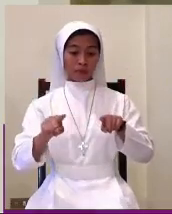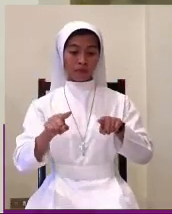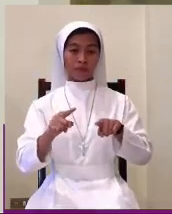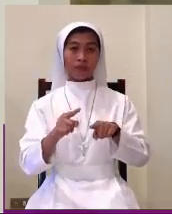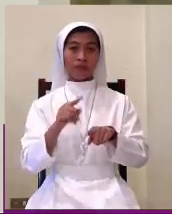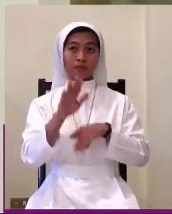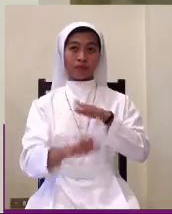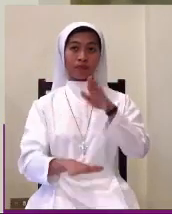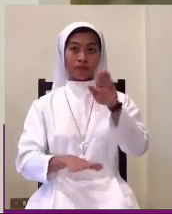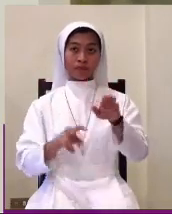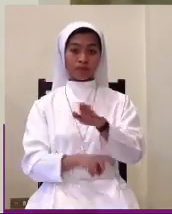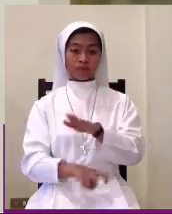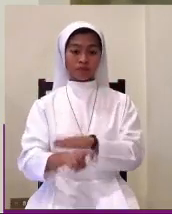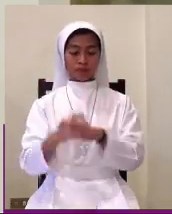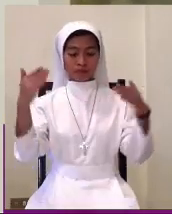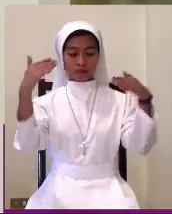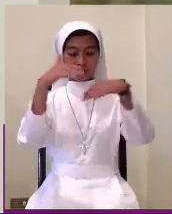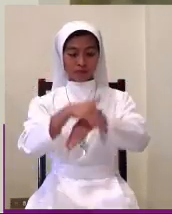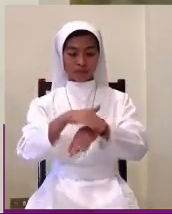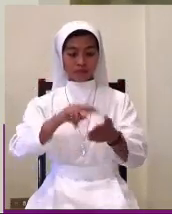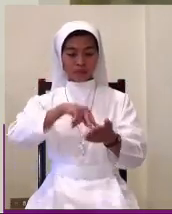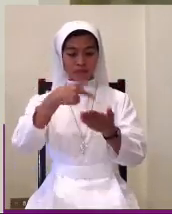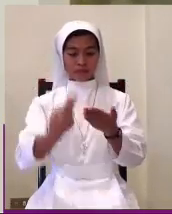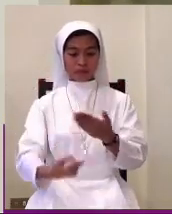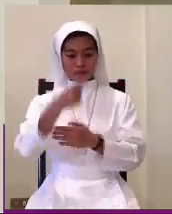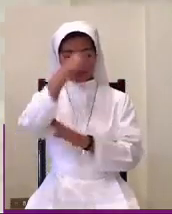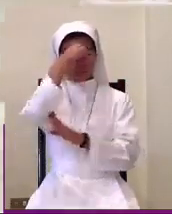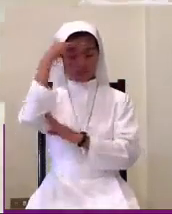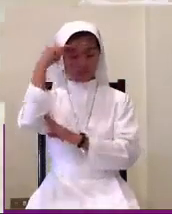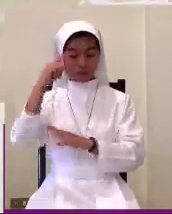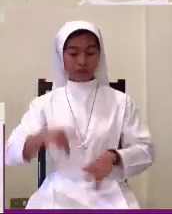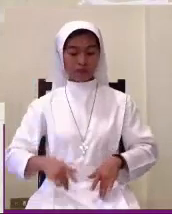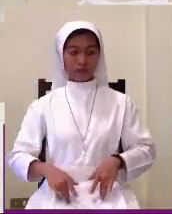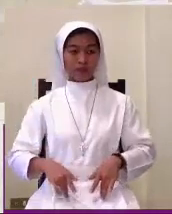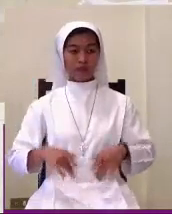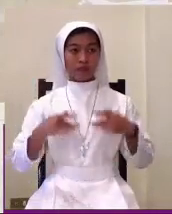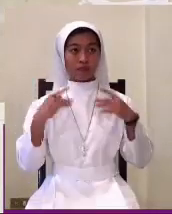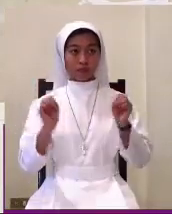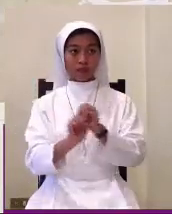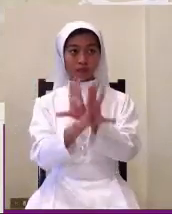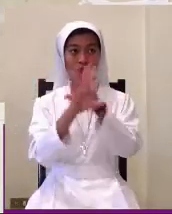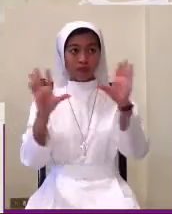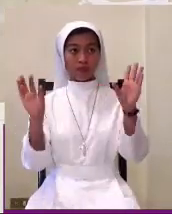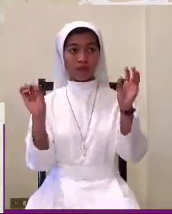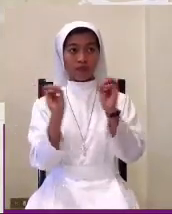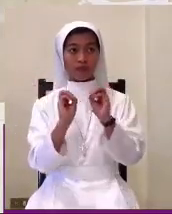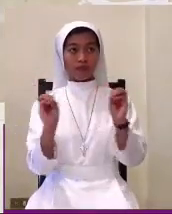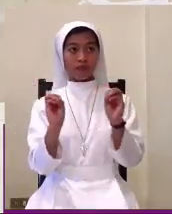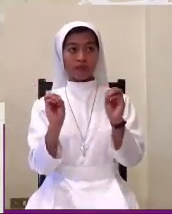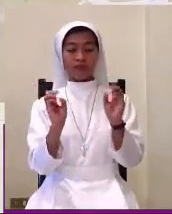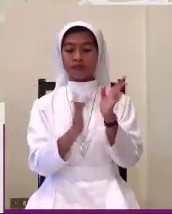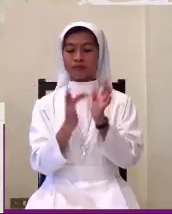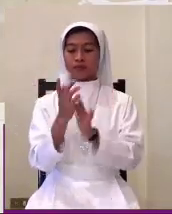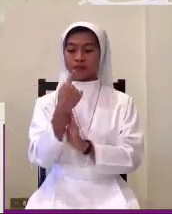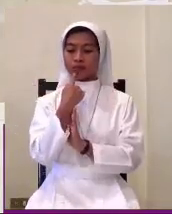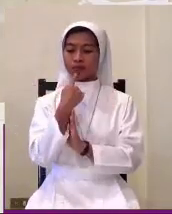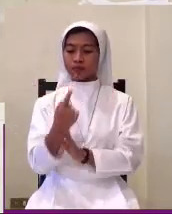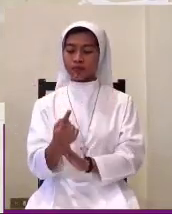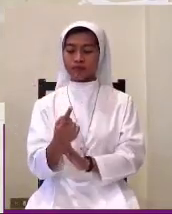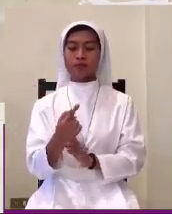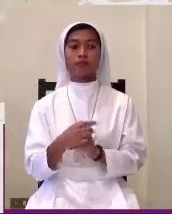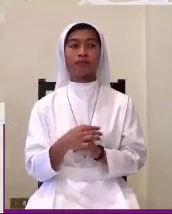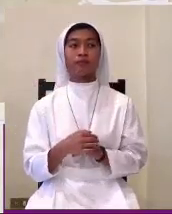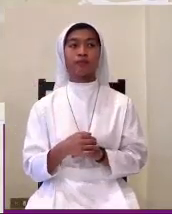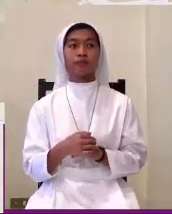night, he stumbles, because the light is not in him." He said this and then told them,